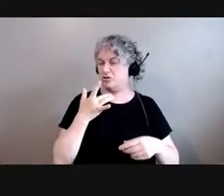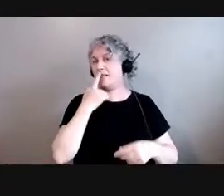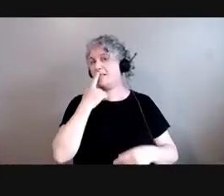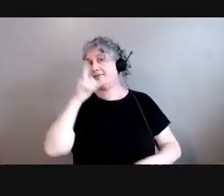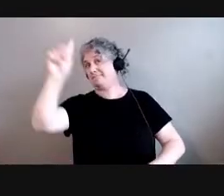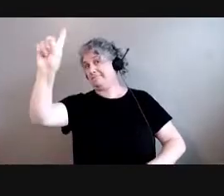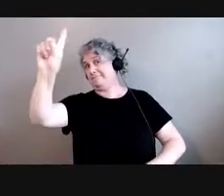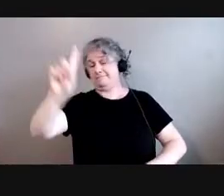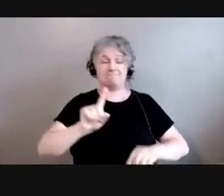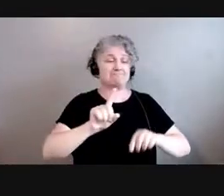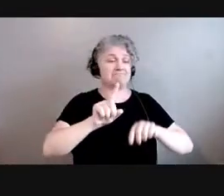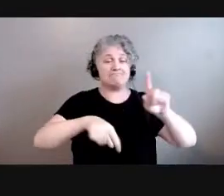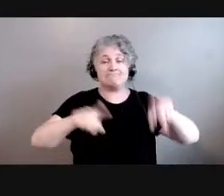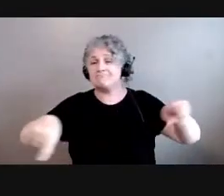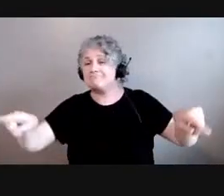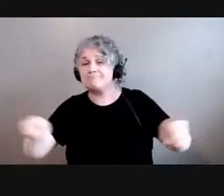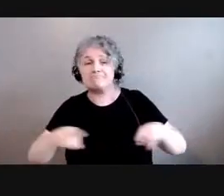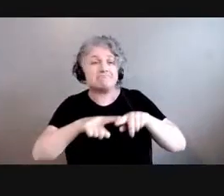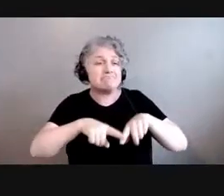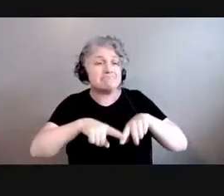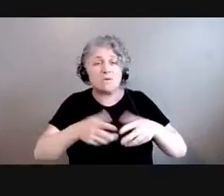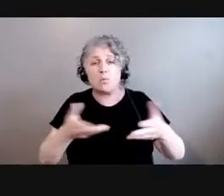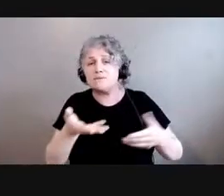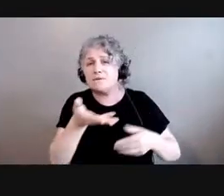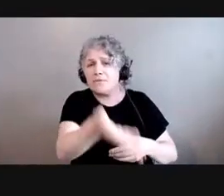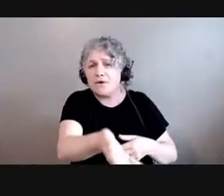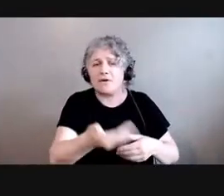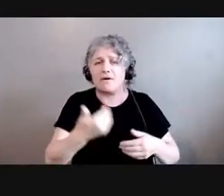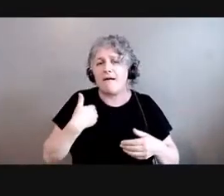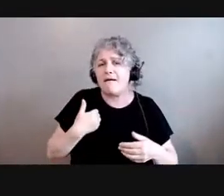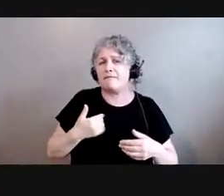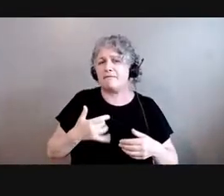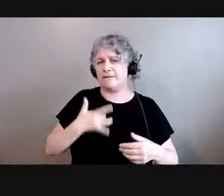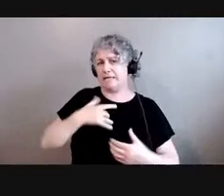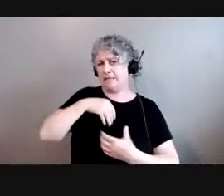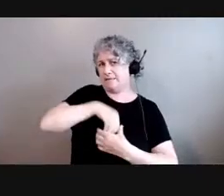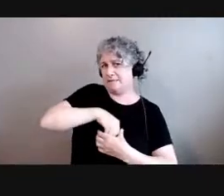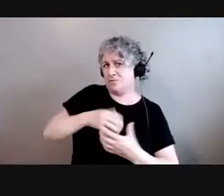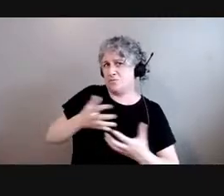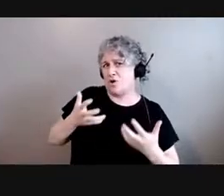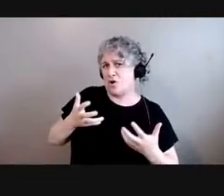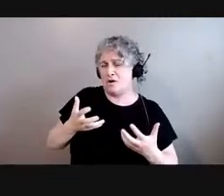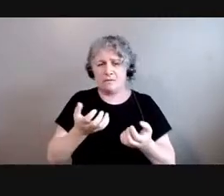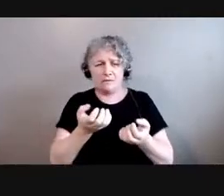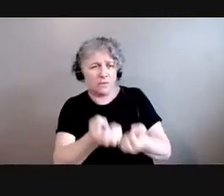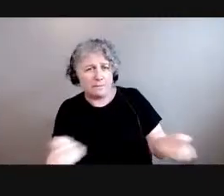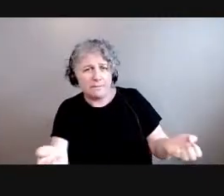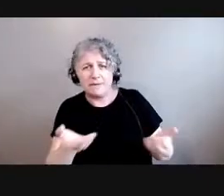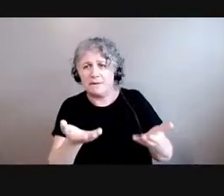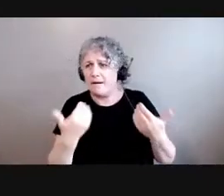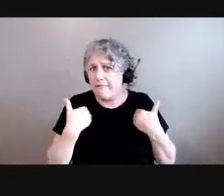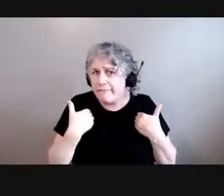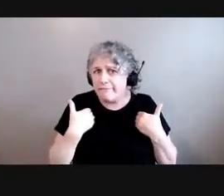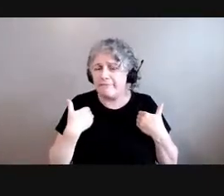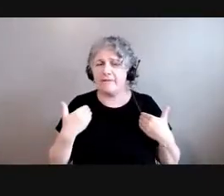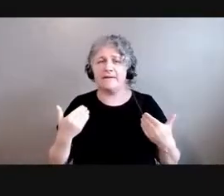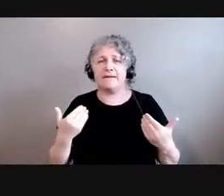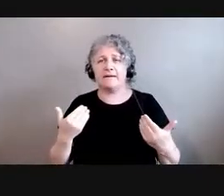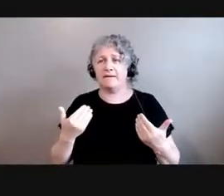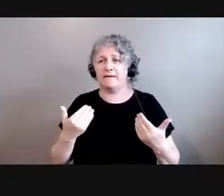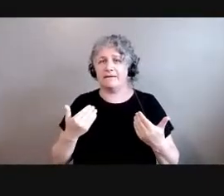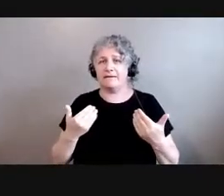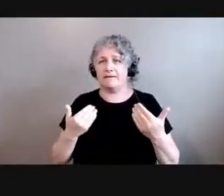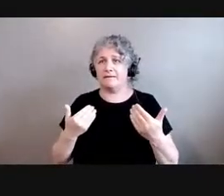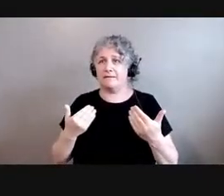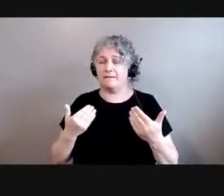can vary depending on what you're looking to do that day, what equipment you're working with, the ease of access you have to